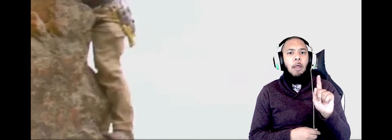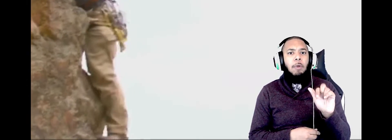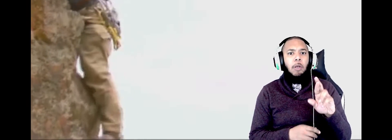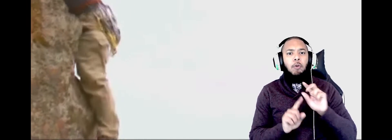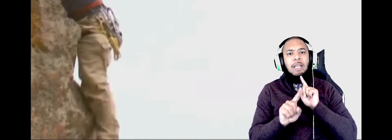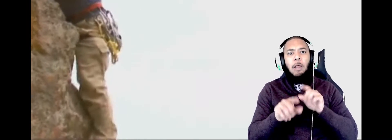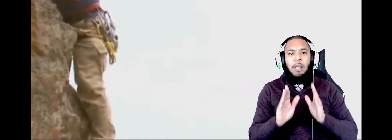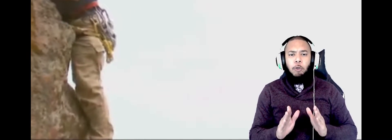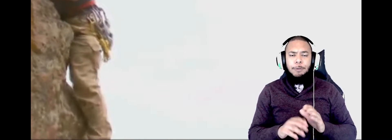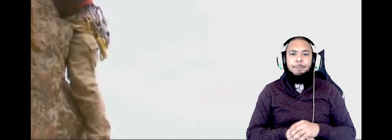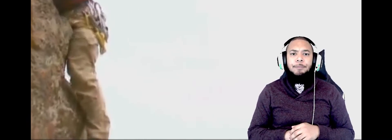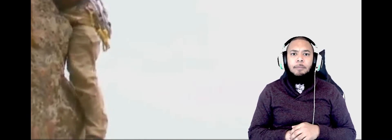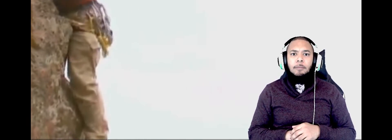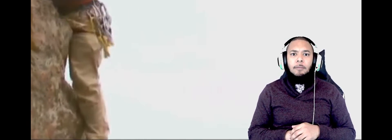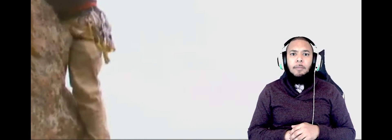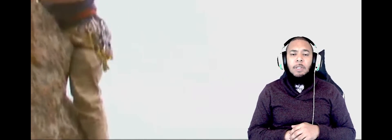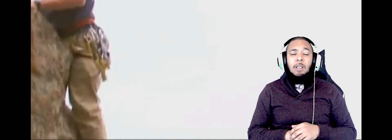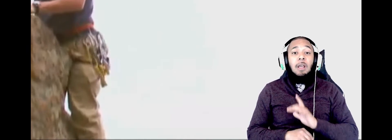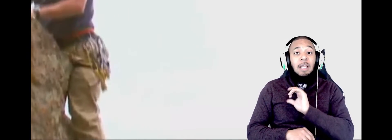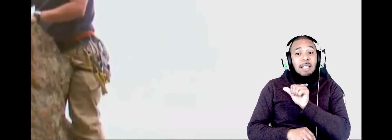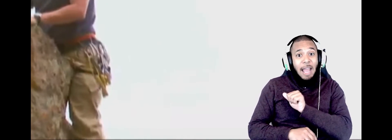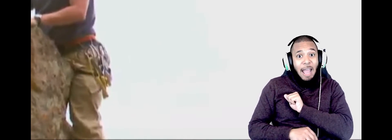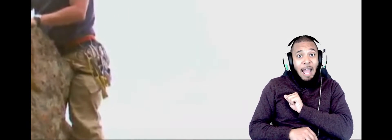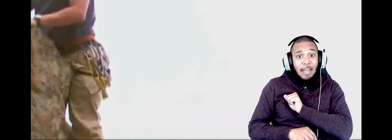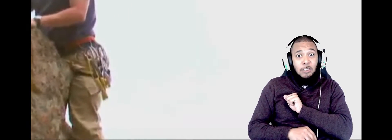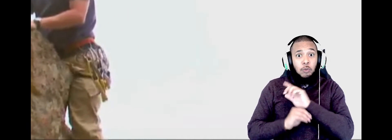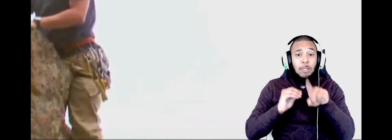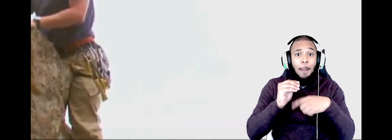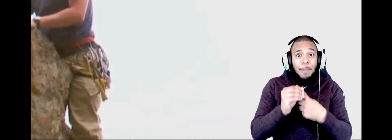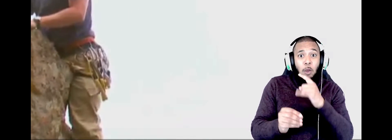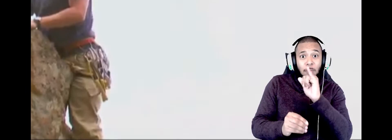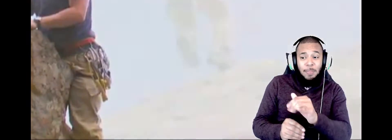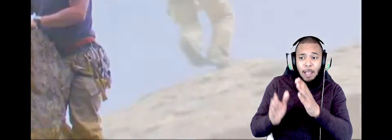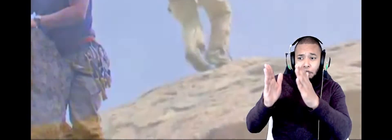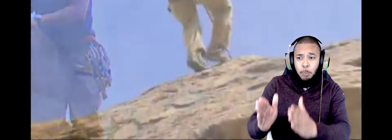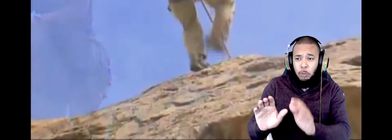What is the attitude of the photographer or the narrator about the climber?